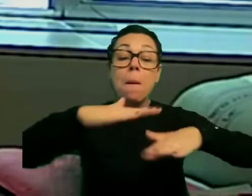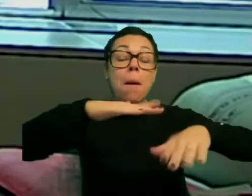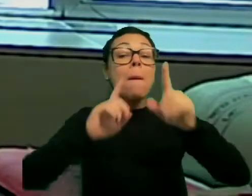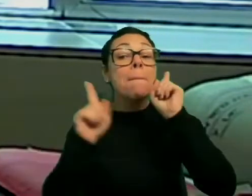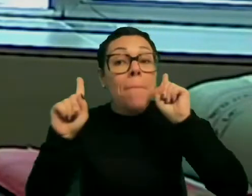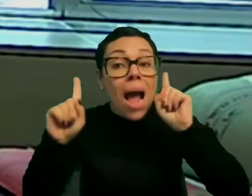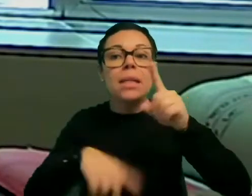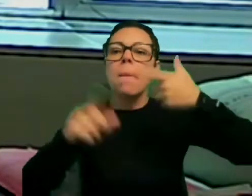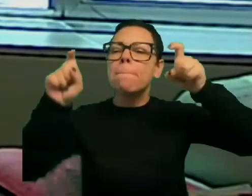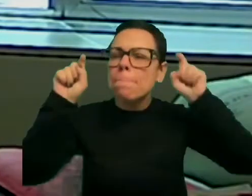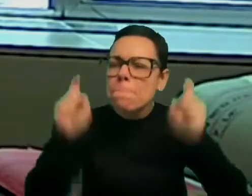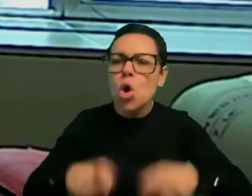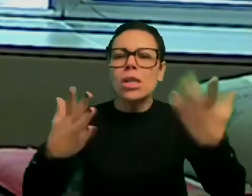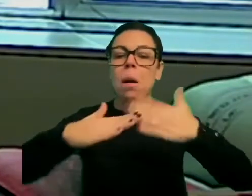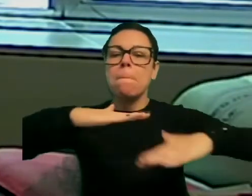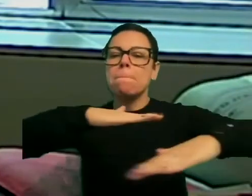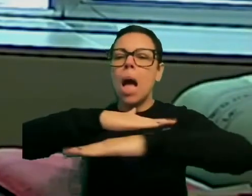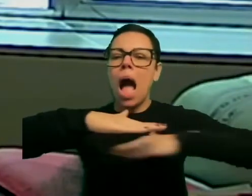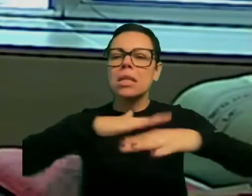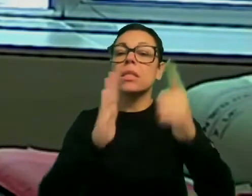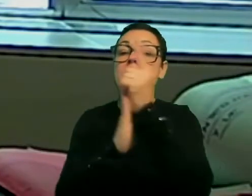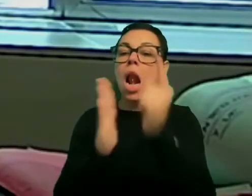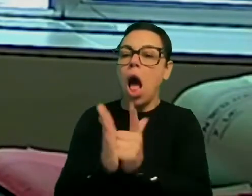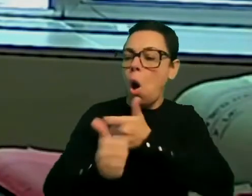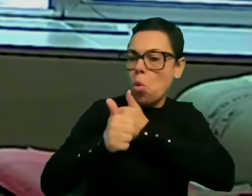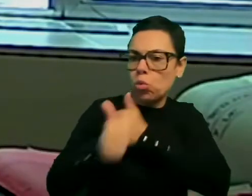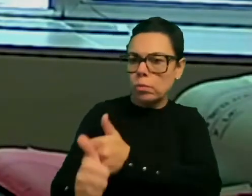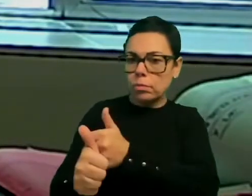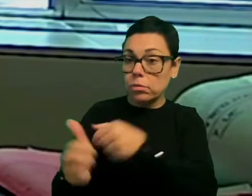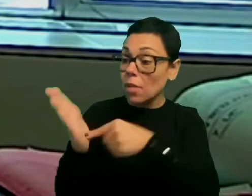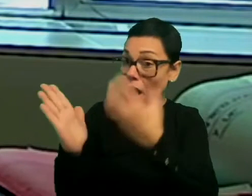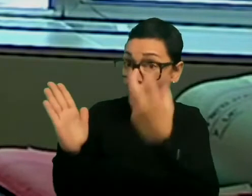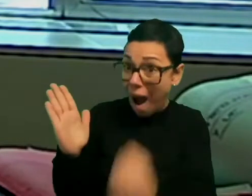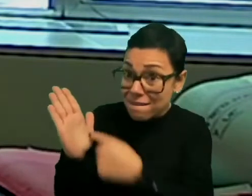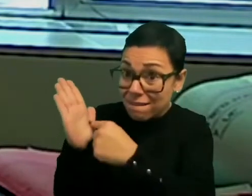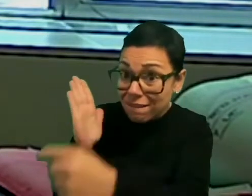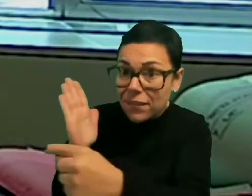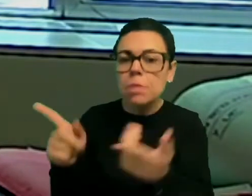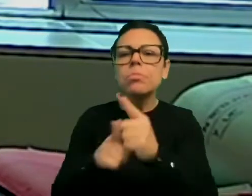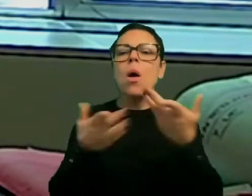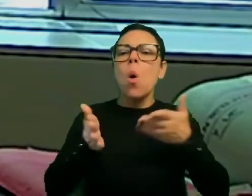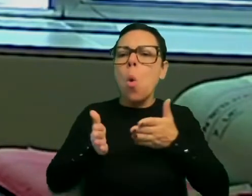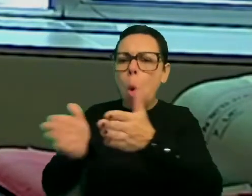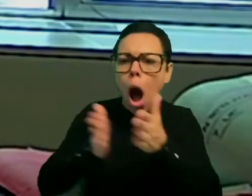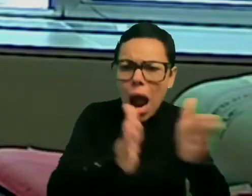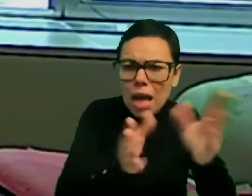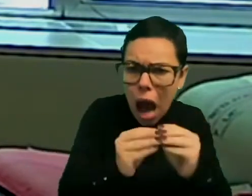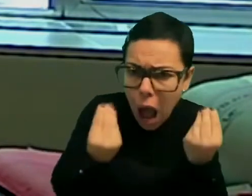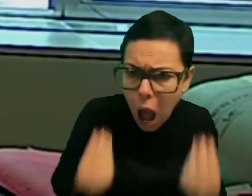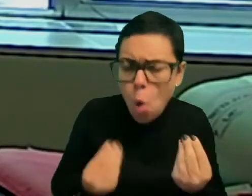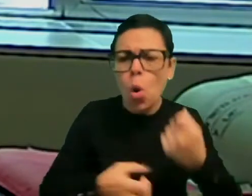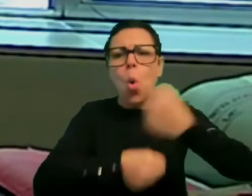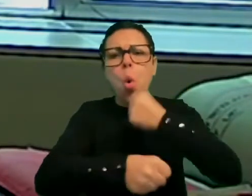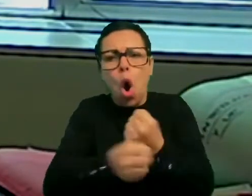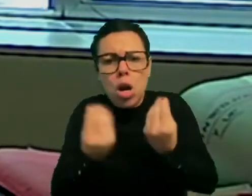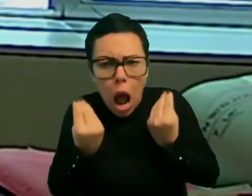social considerations such as gender equality, selection criteria, award criteria, and performance conditions as well, among